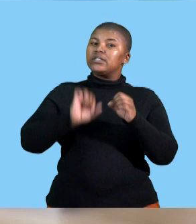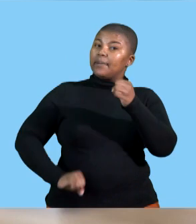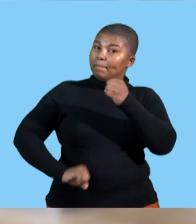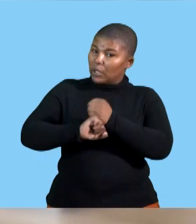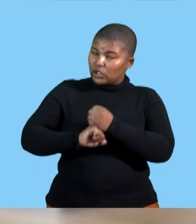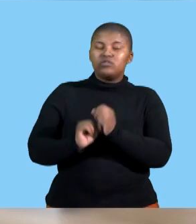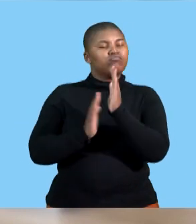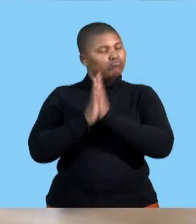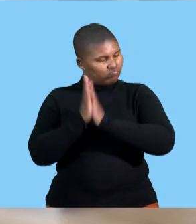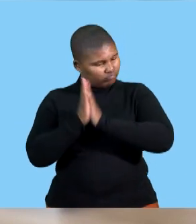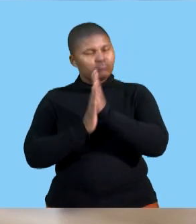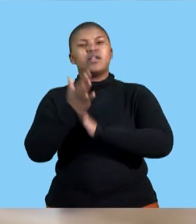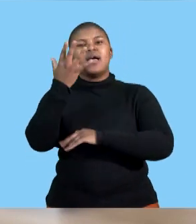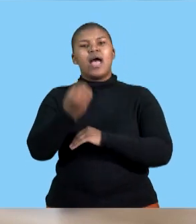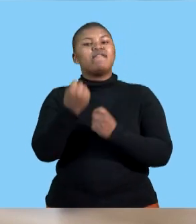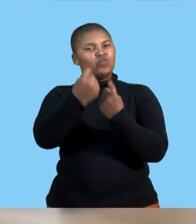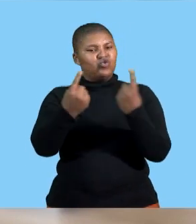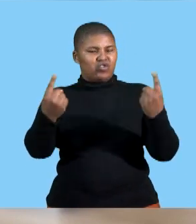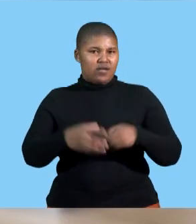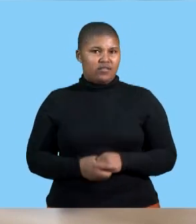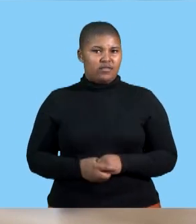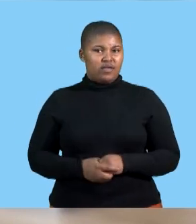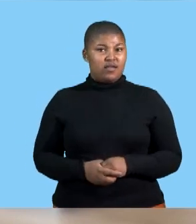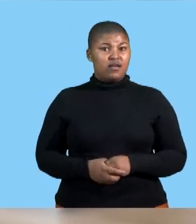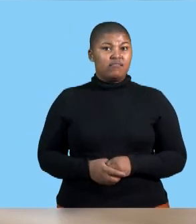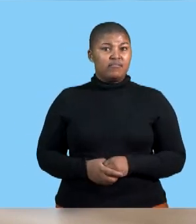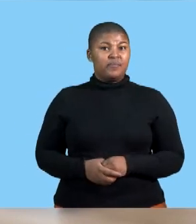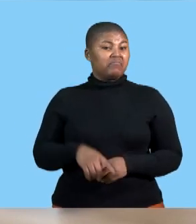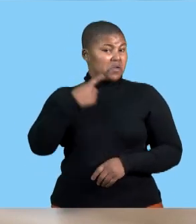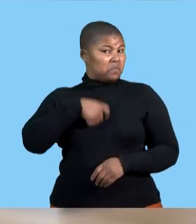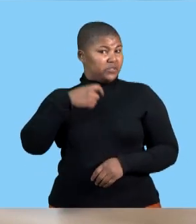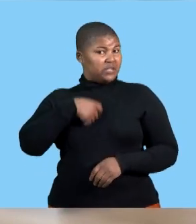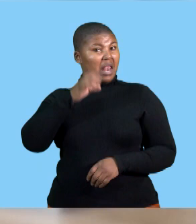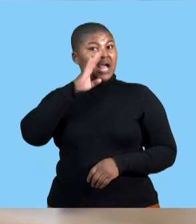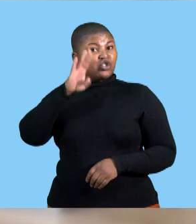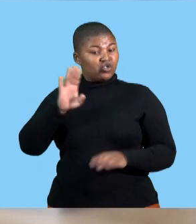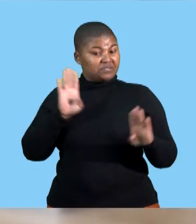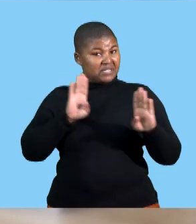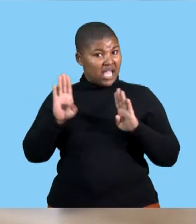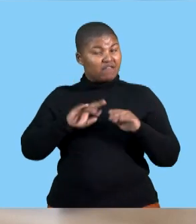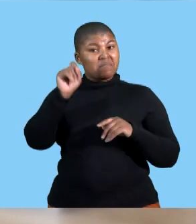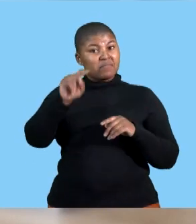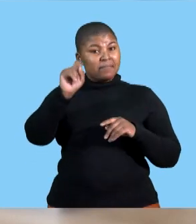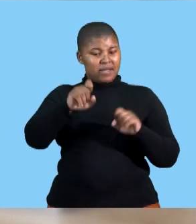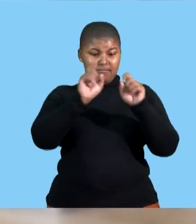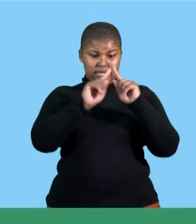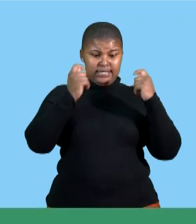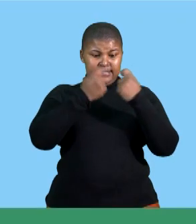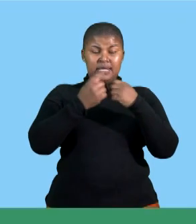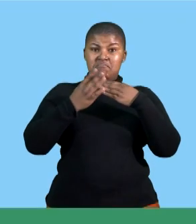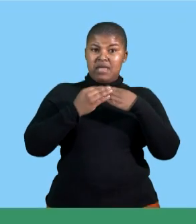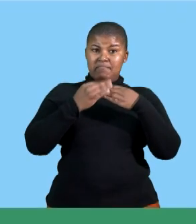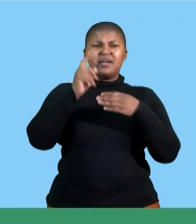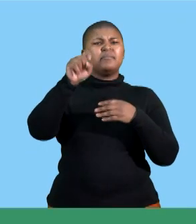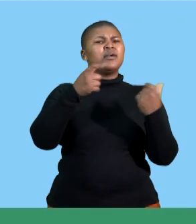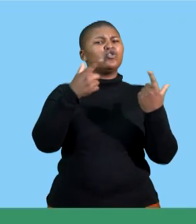support and motivation towards each other. So with interpersonal attitudes and behavior, here the team members, what